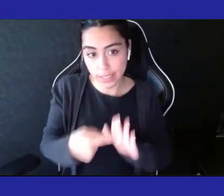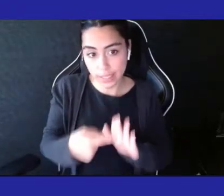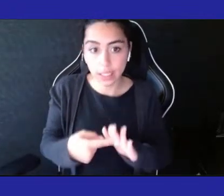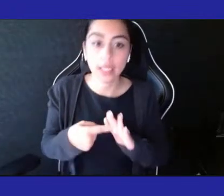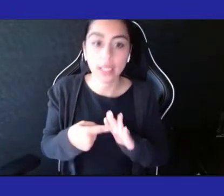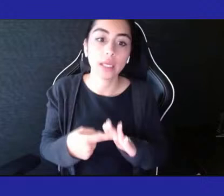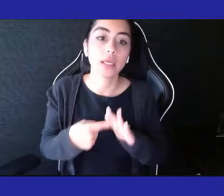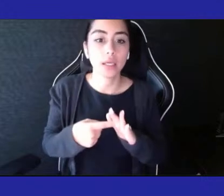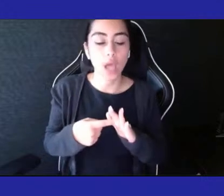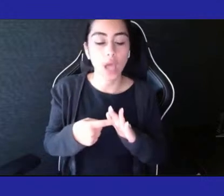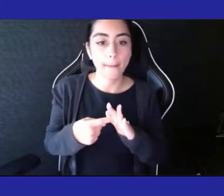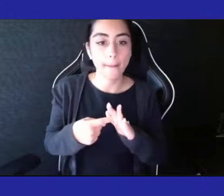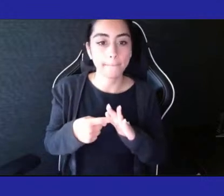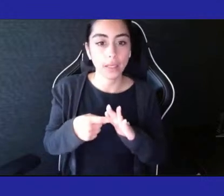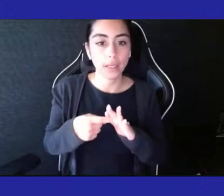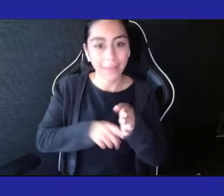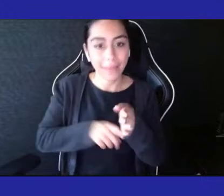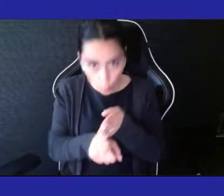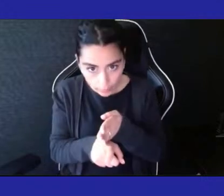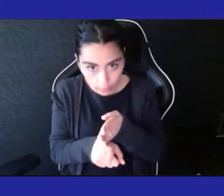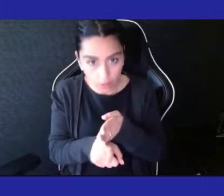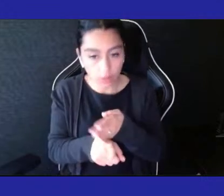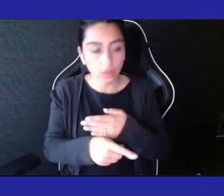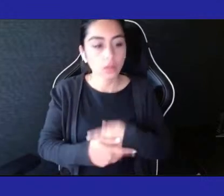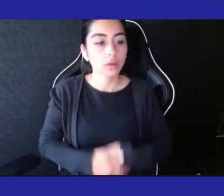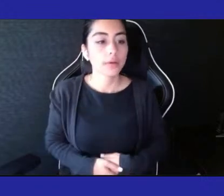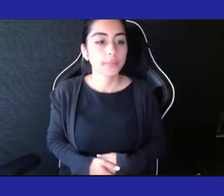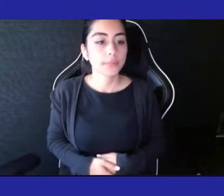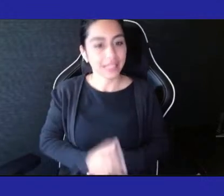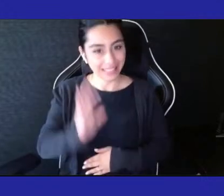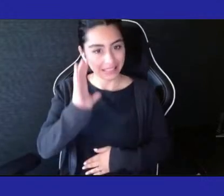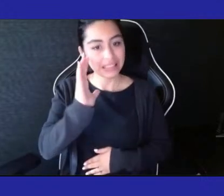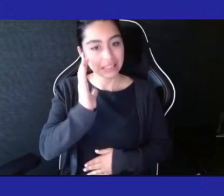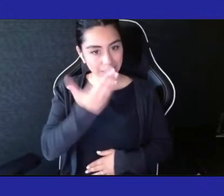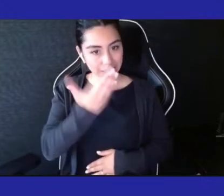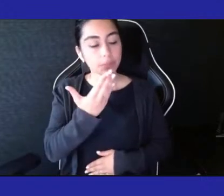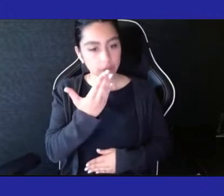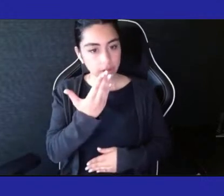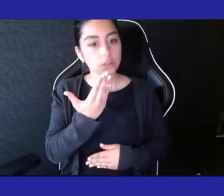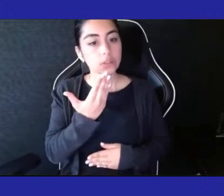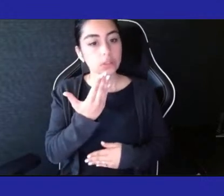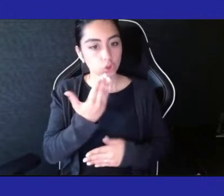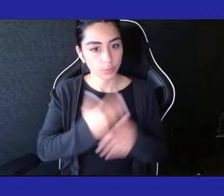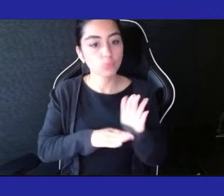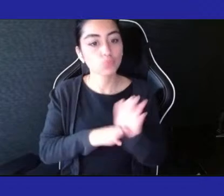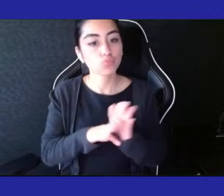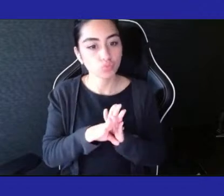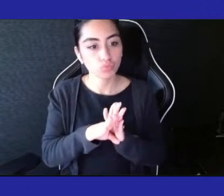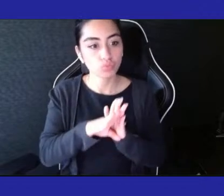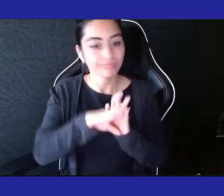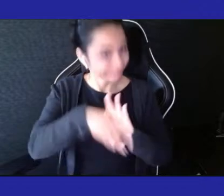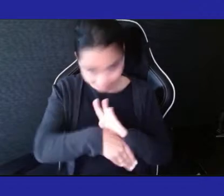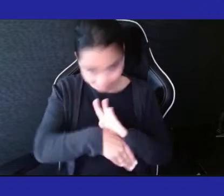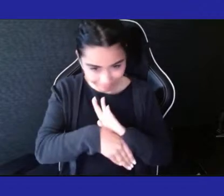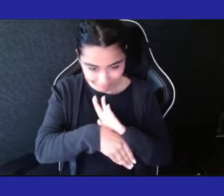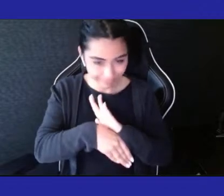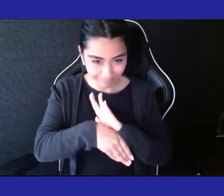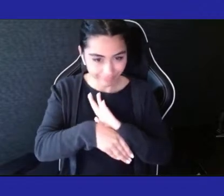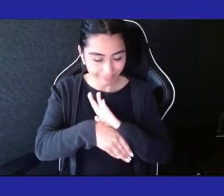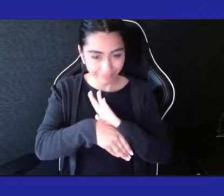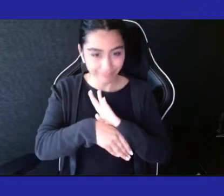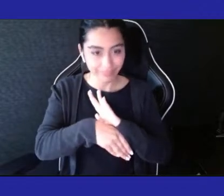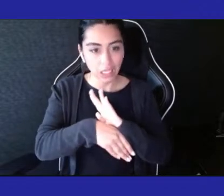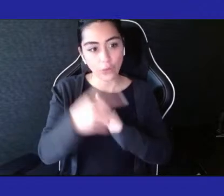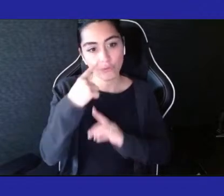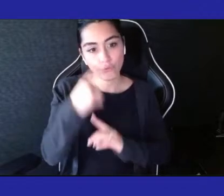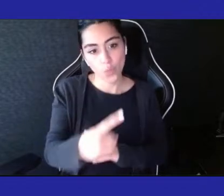you can see that they seem to be trending in the wrong direction. So for women, back